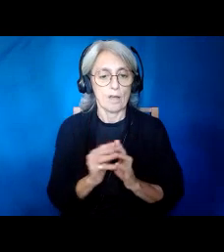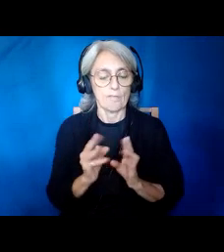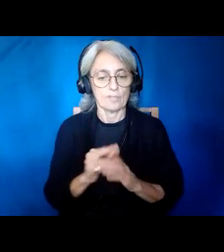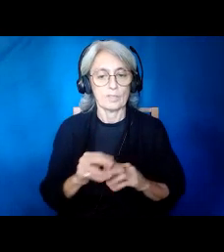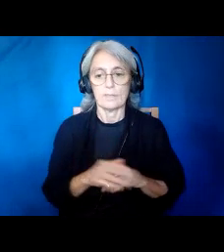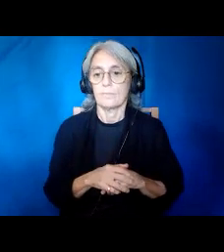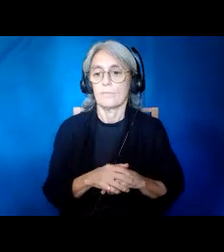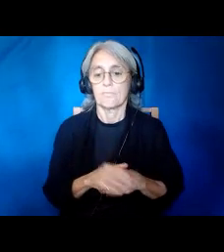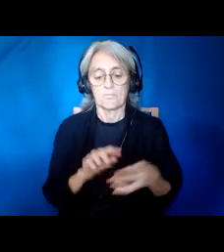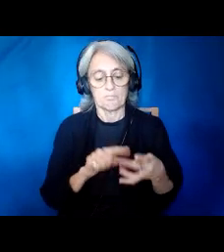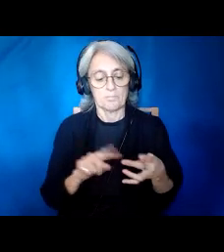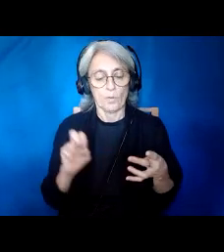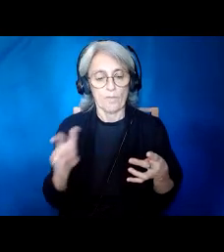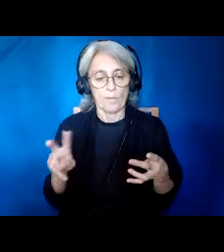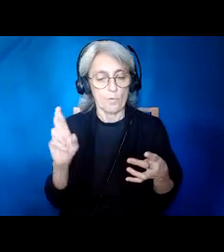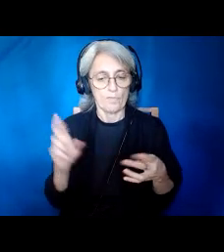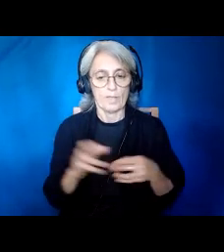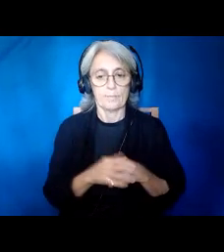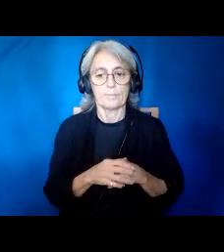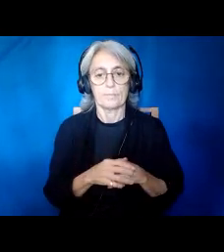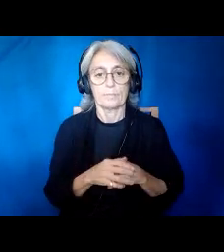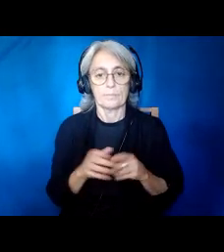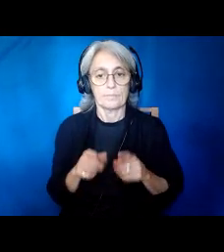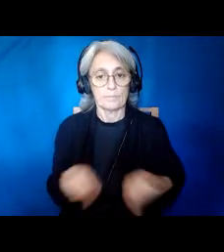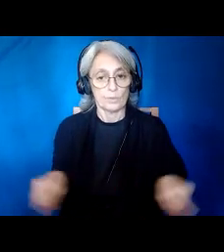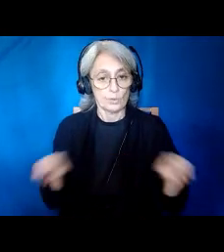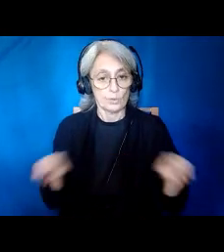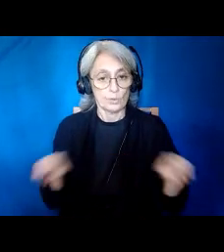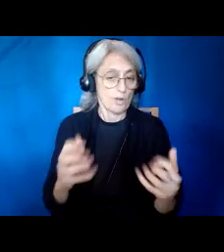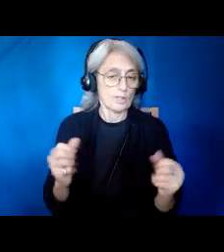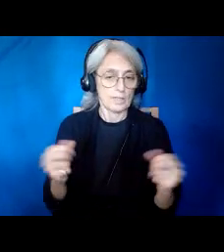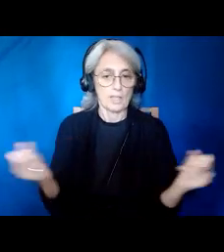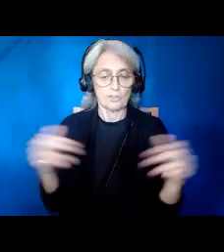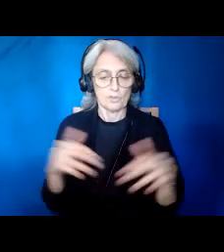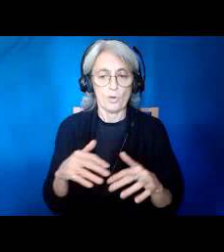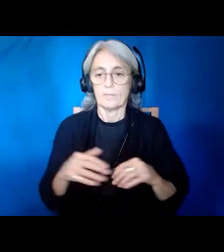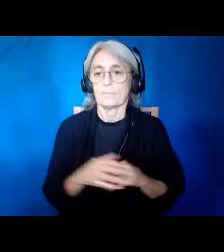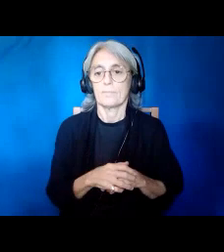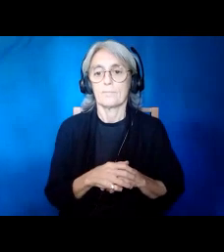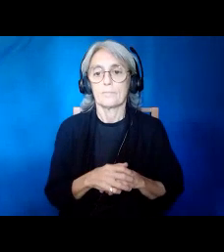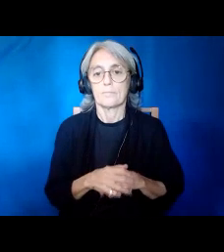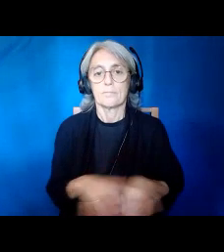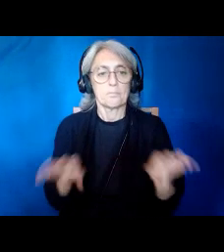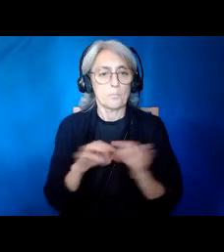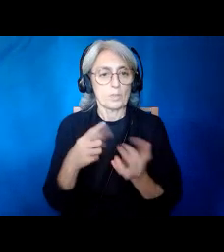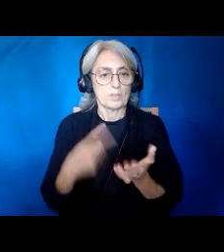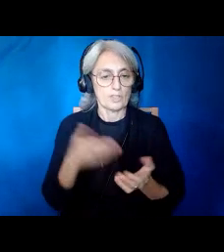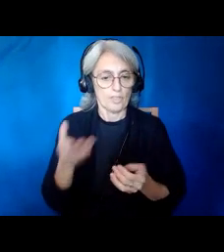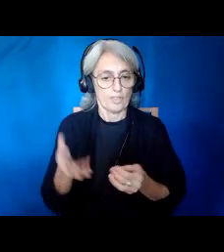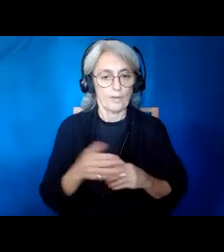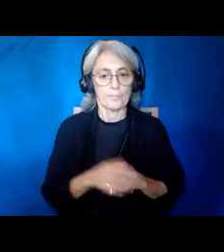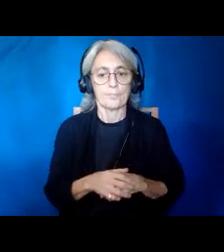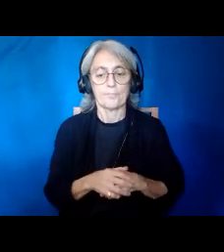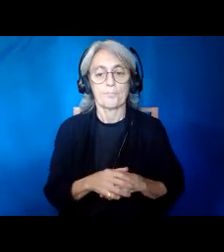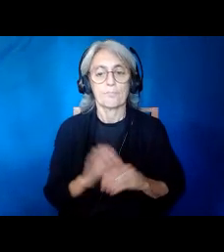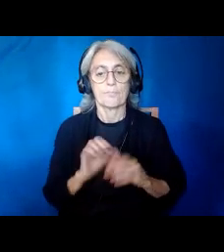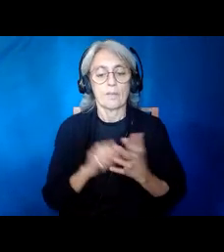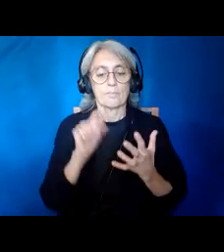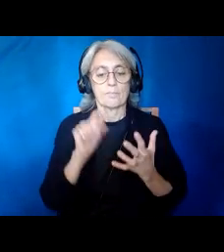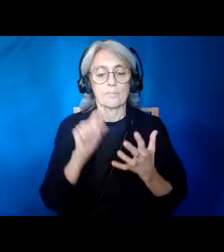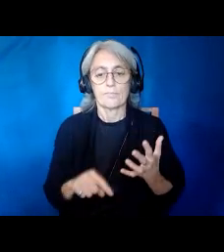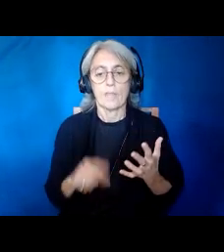week in November. Hopefully you all and members of the audience will be able to join us to have some important discussions. I want to highlight a couple of